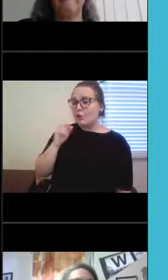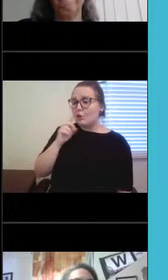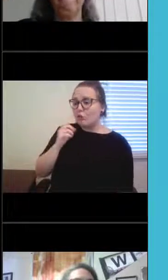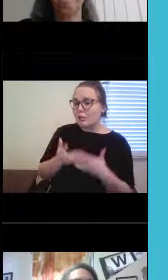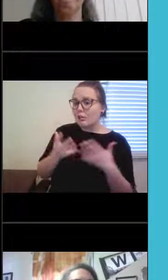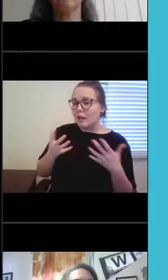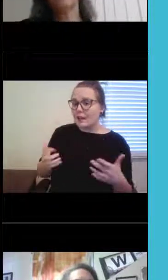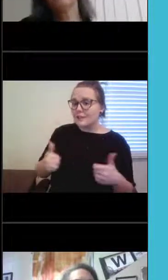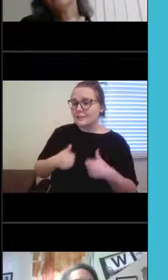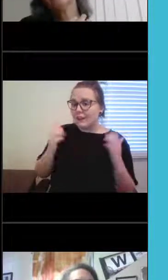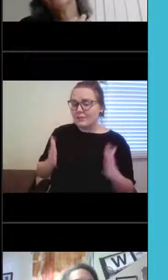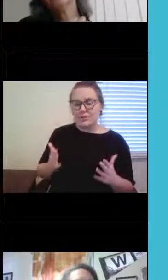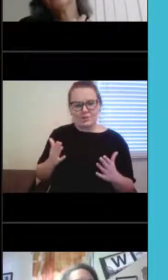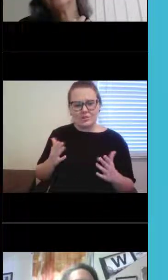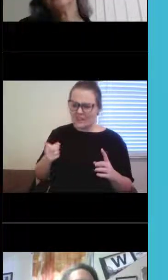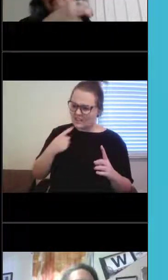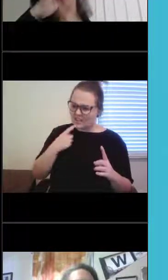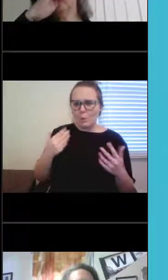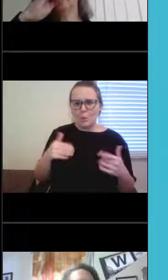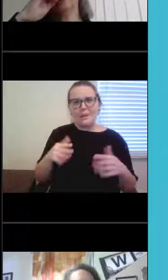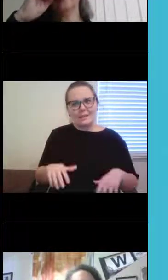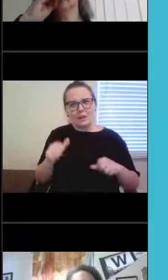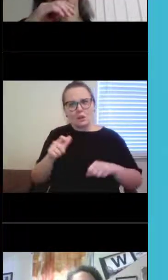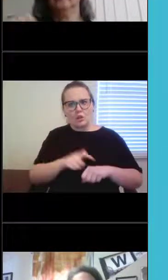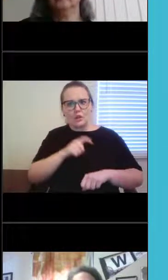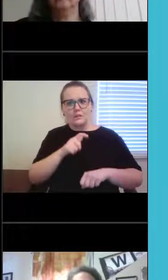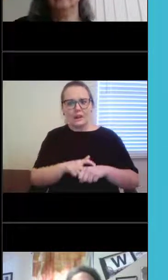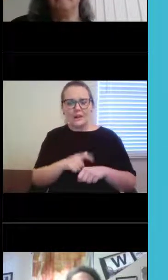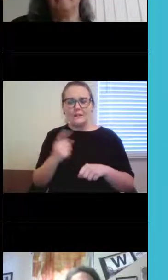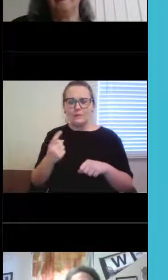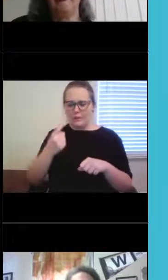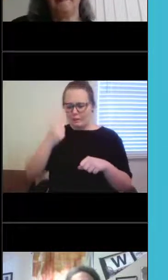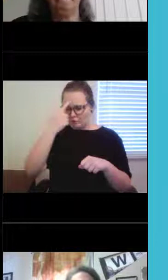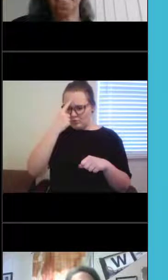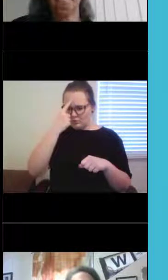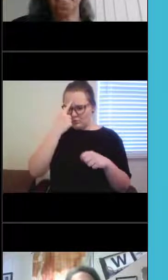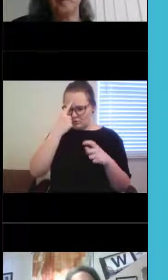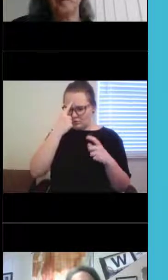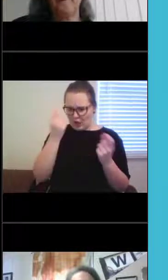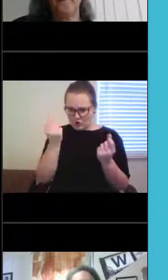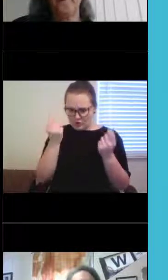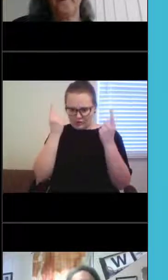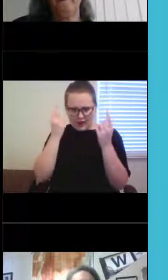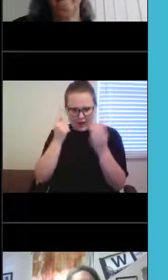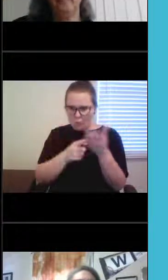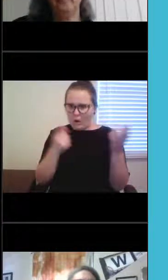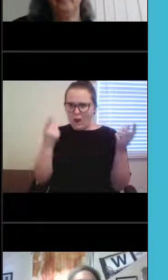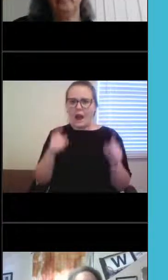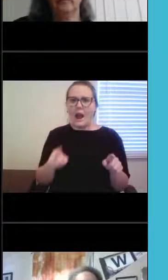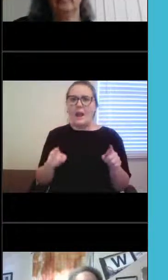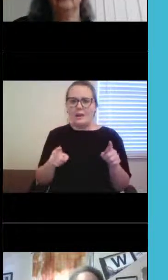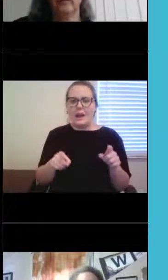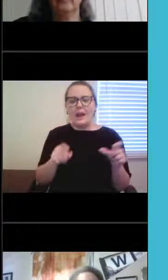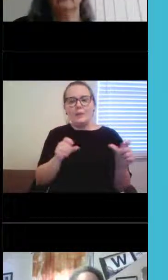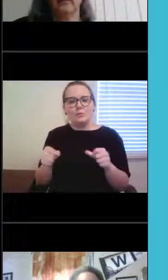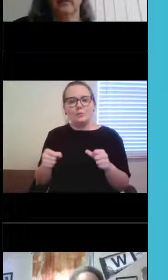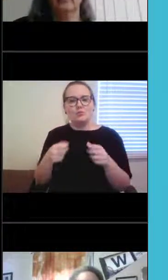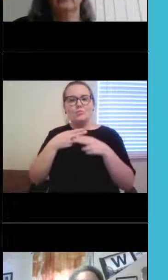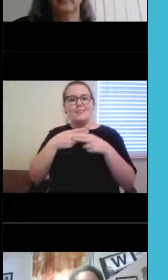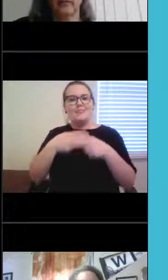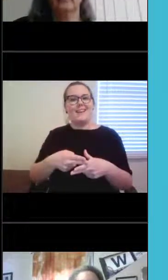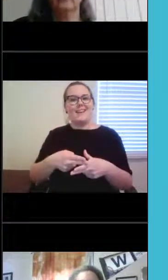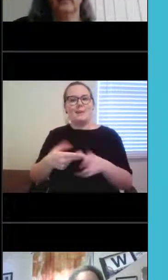it takes a while for someone to wrap their head around what happened and to be able to name it.